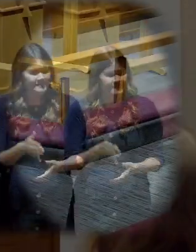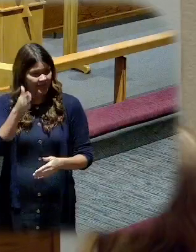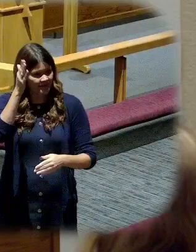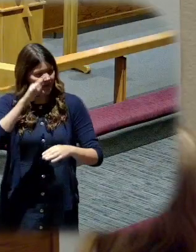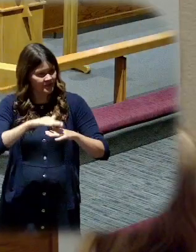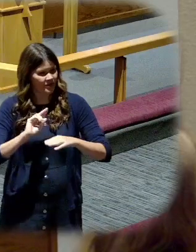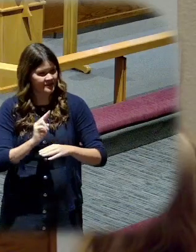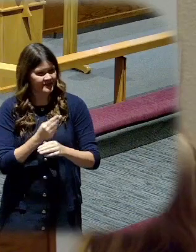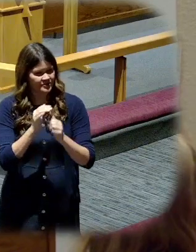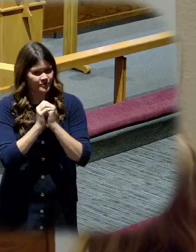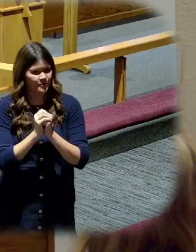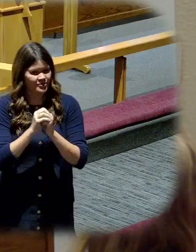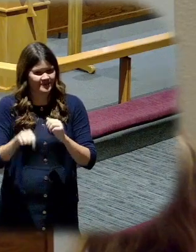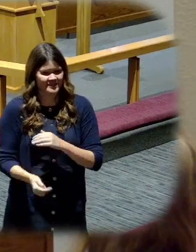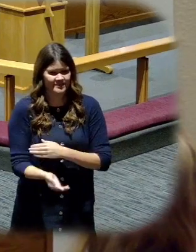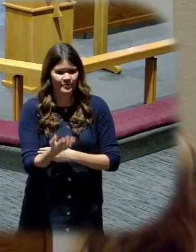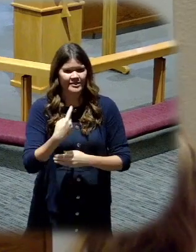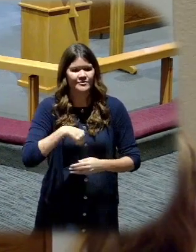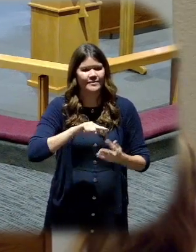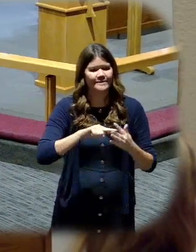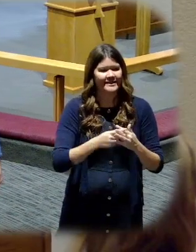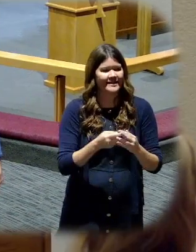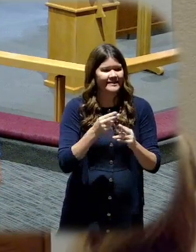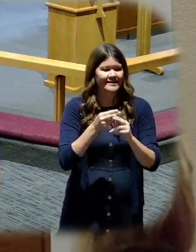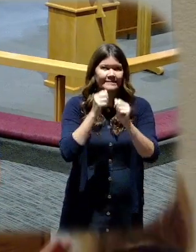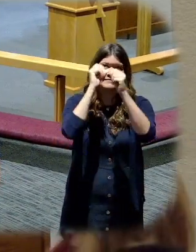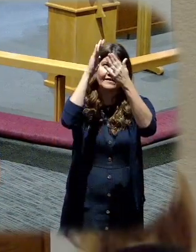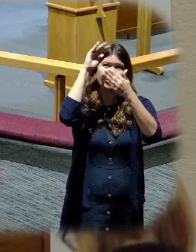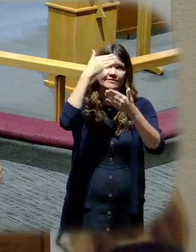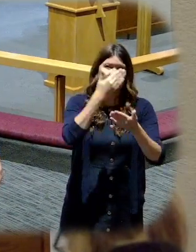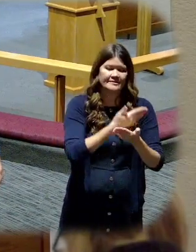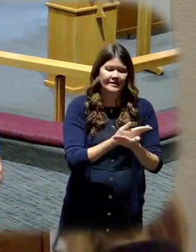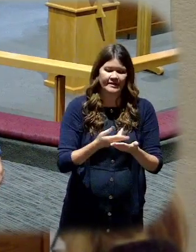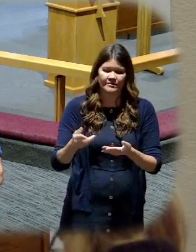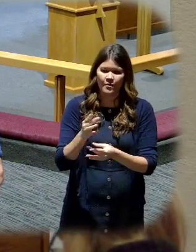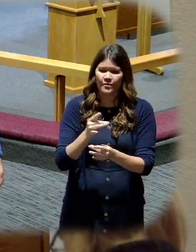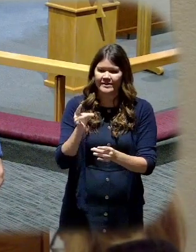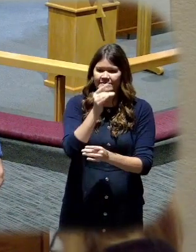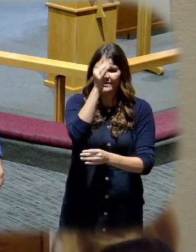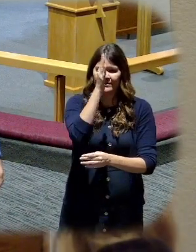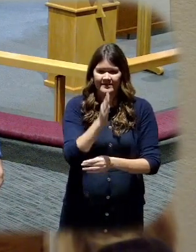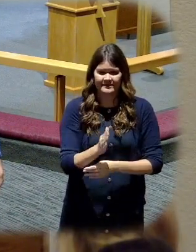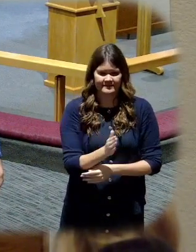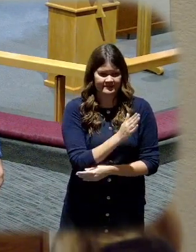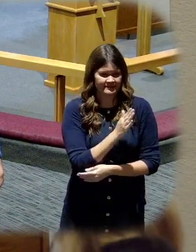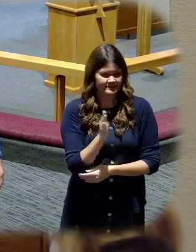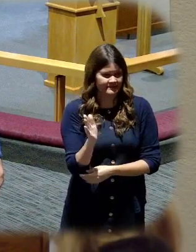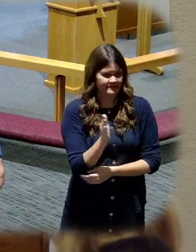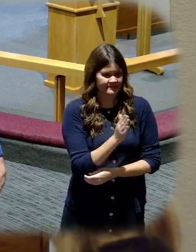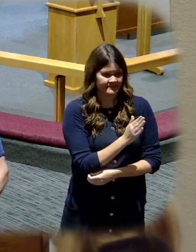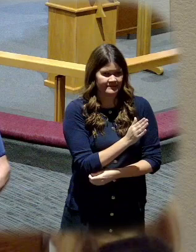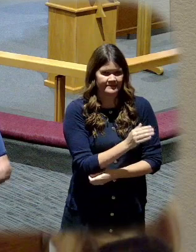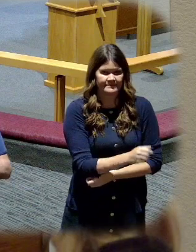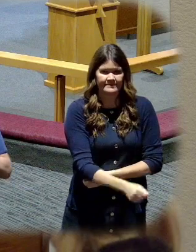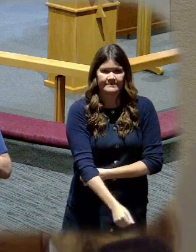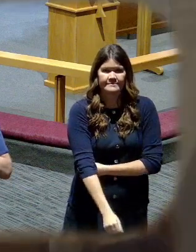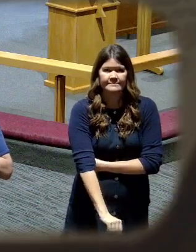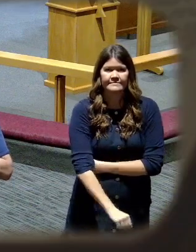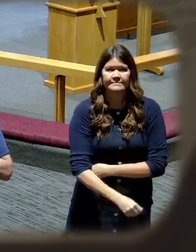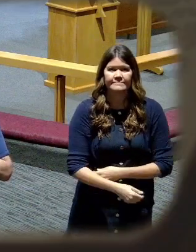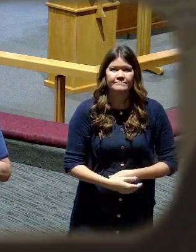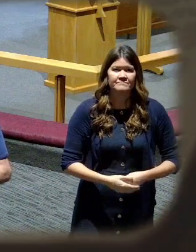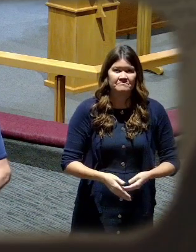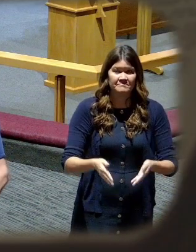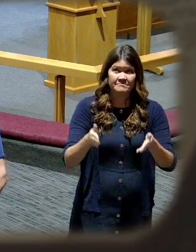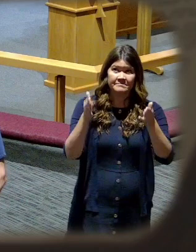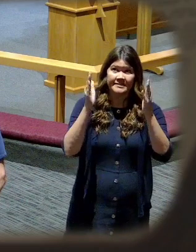God has called us here to worship this morning, and so we begin. In the name of the Father, and the Son, and the Holy Spirit. Amen. Amen. Give ear,